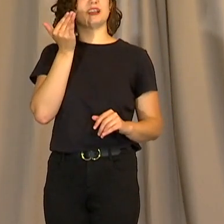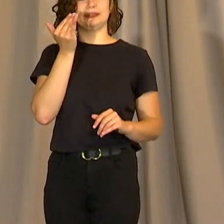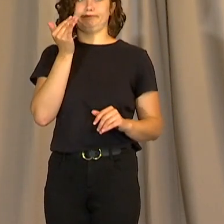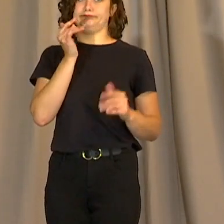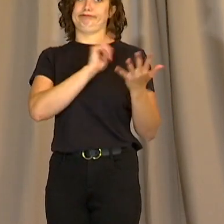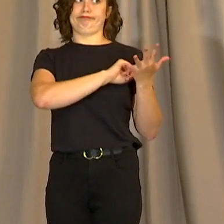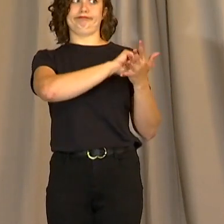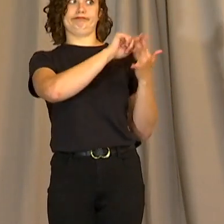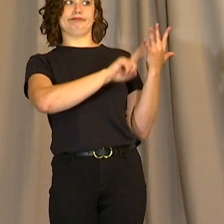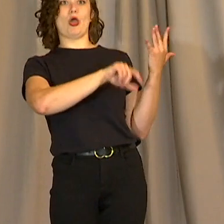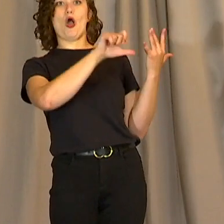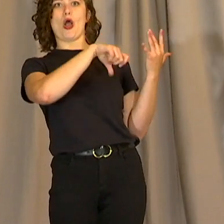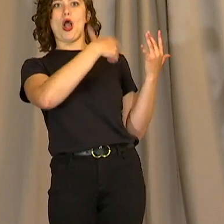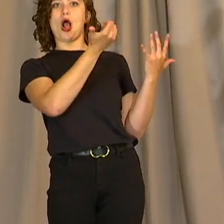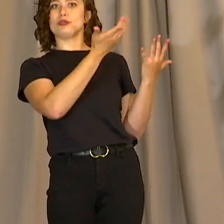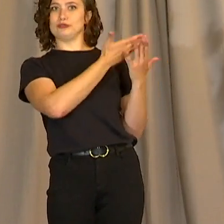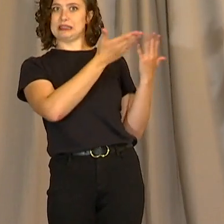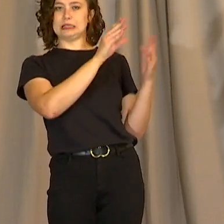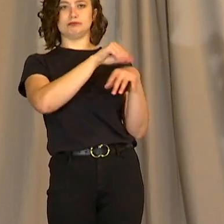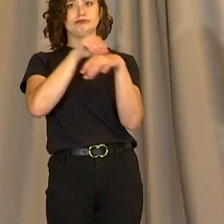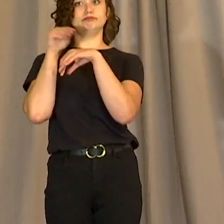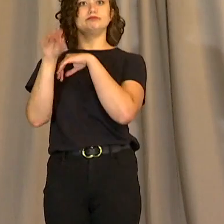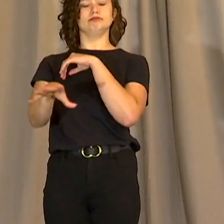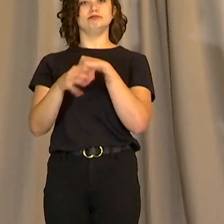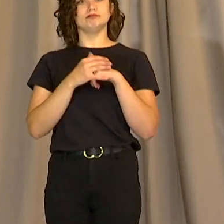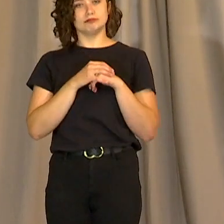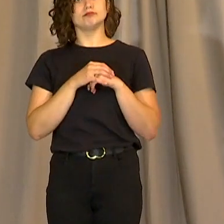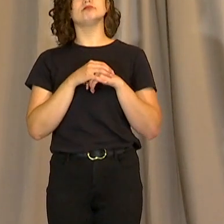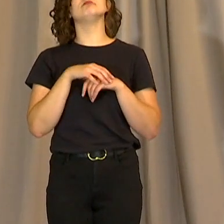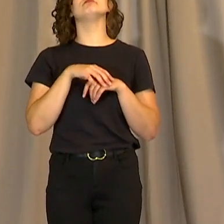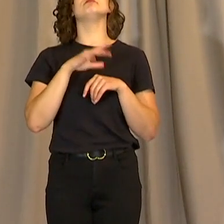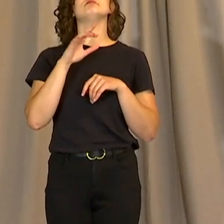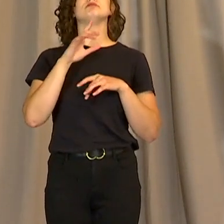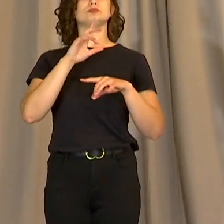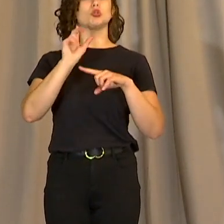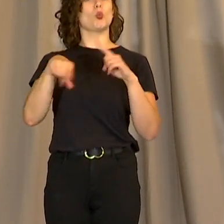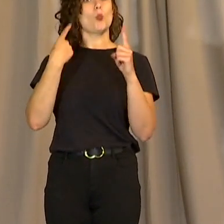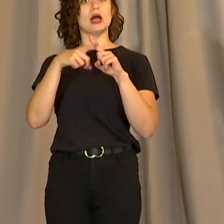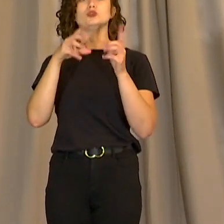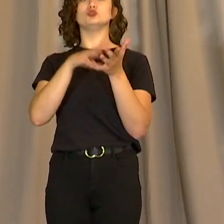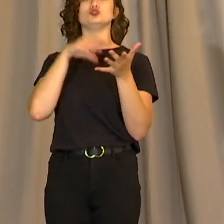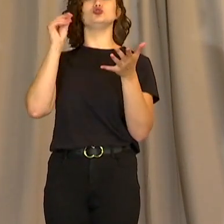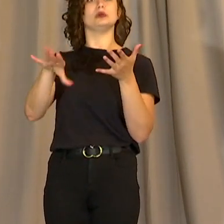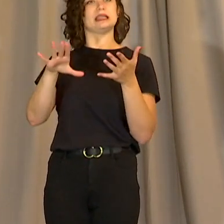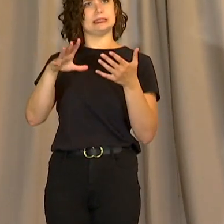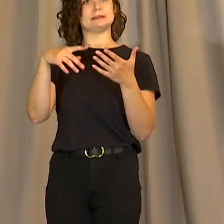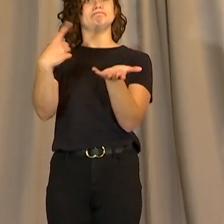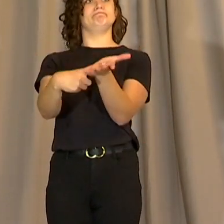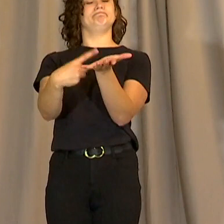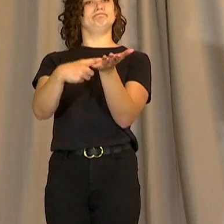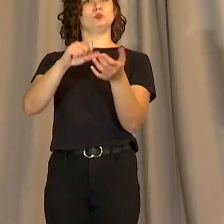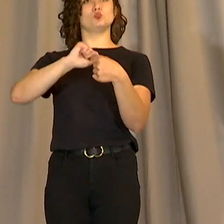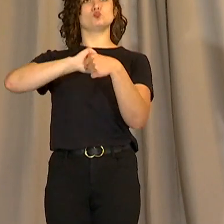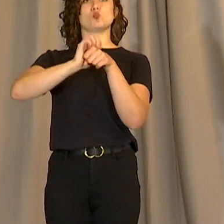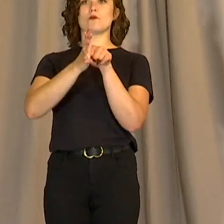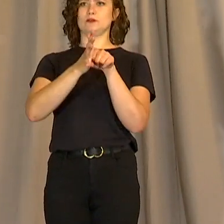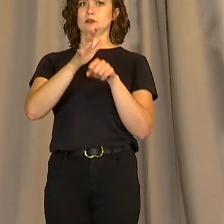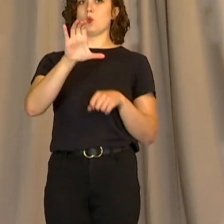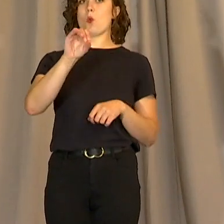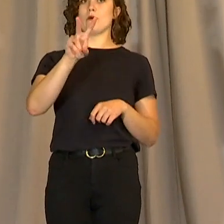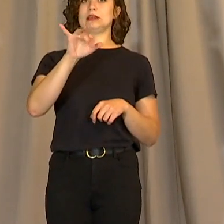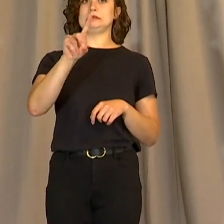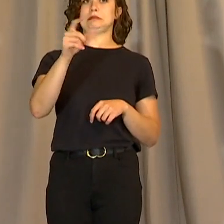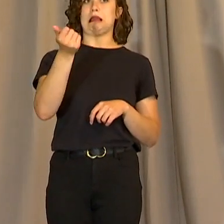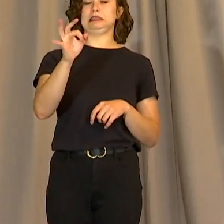those other factors. So when students came to talk about COVID-19, they talked about how their parents were